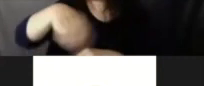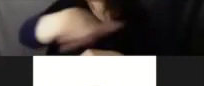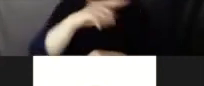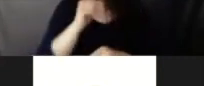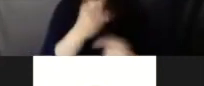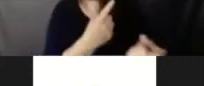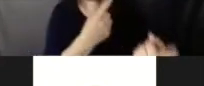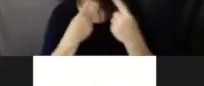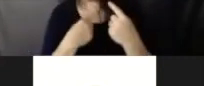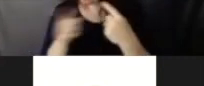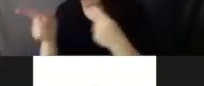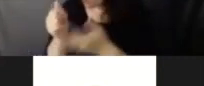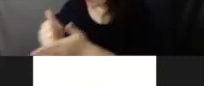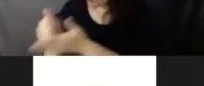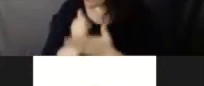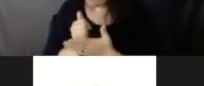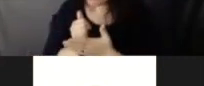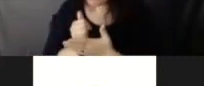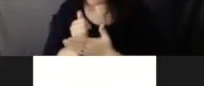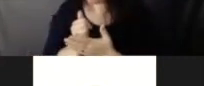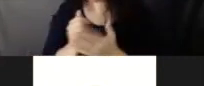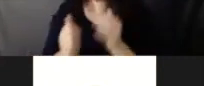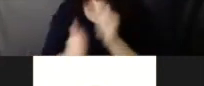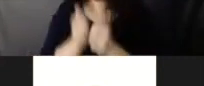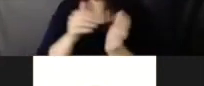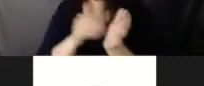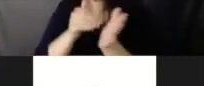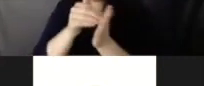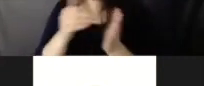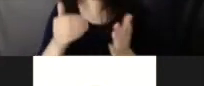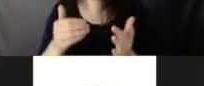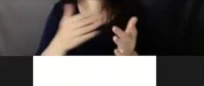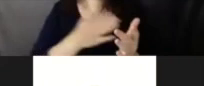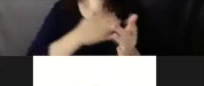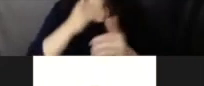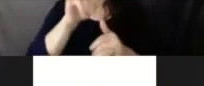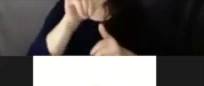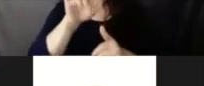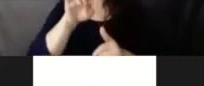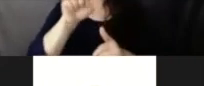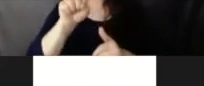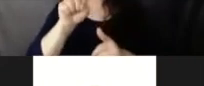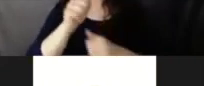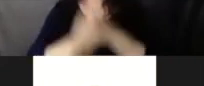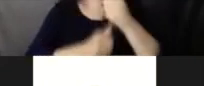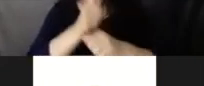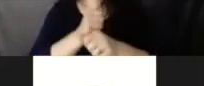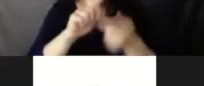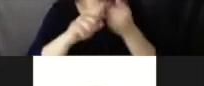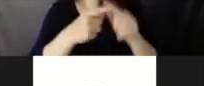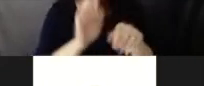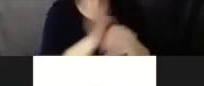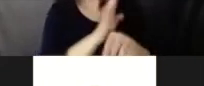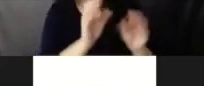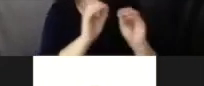is like I some like most of time, my Yes Alumni friends didn't have time to come with